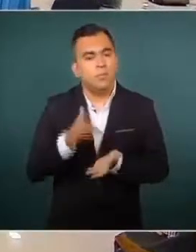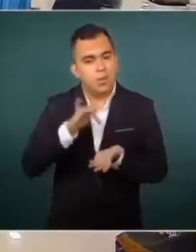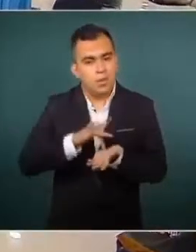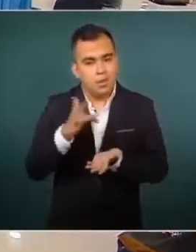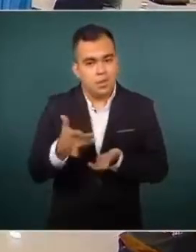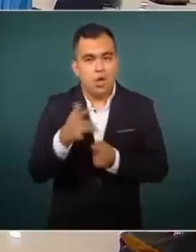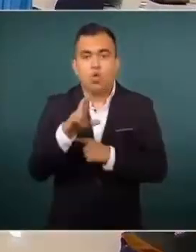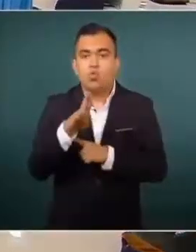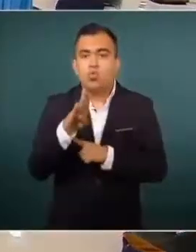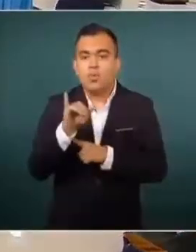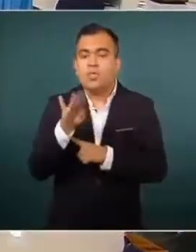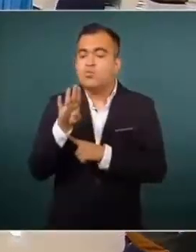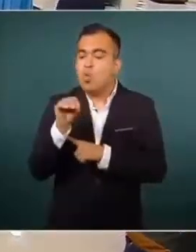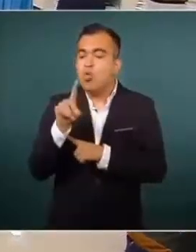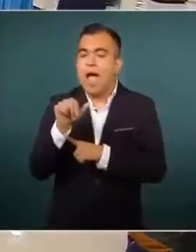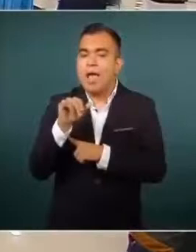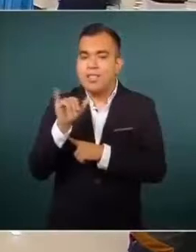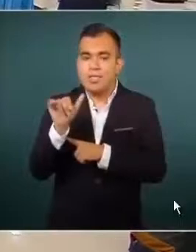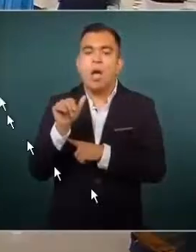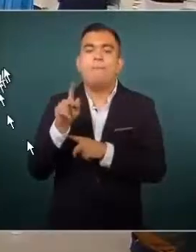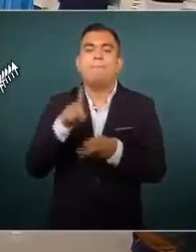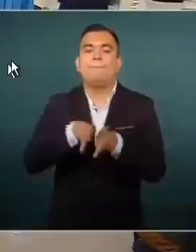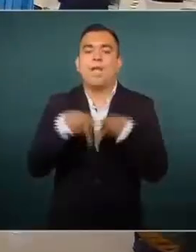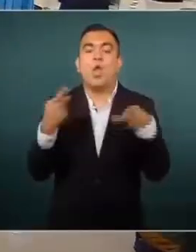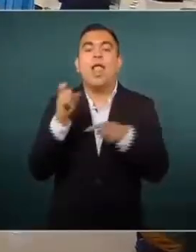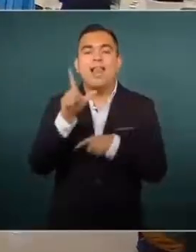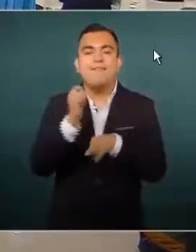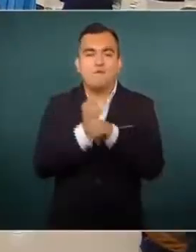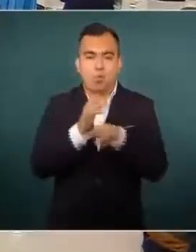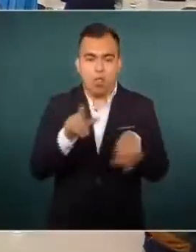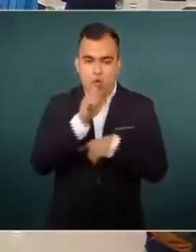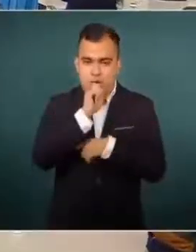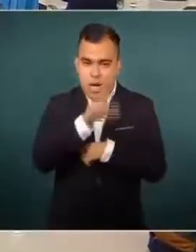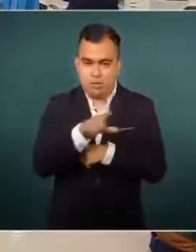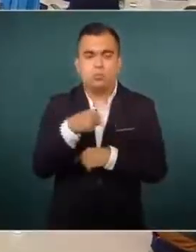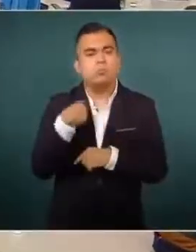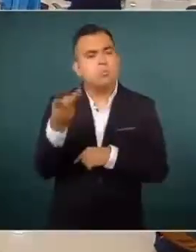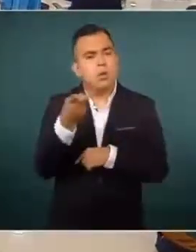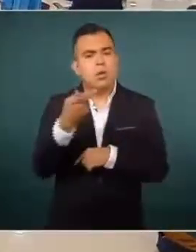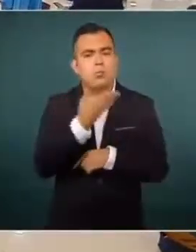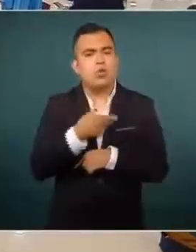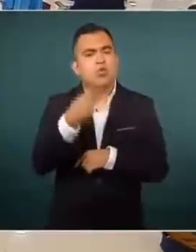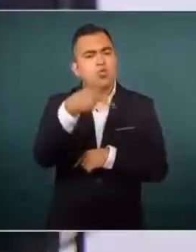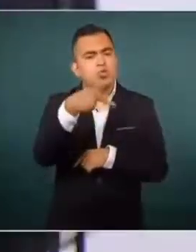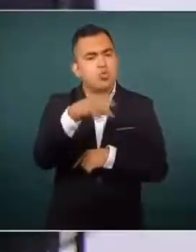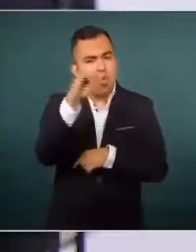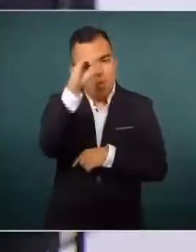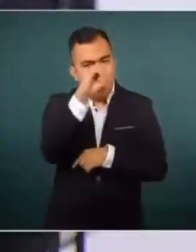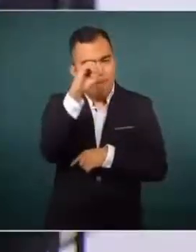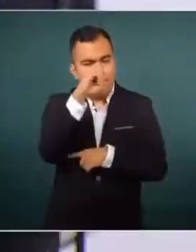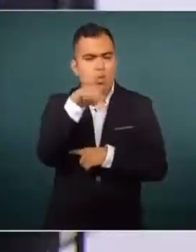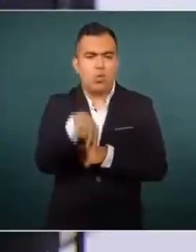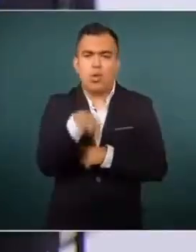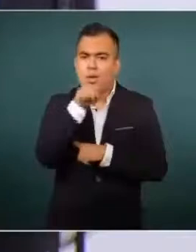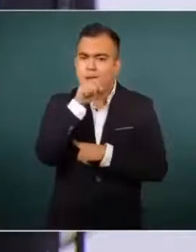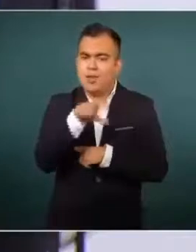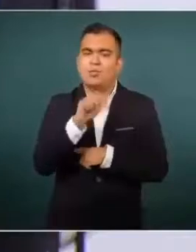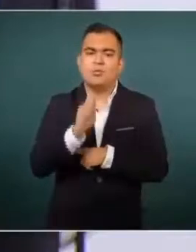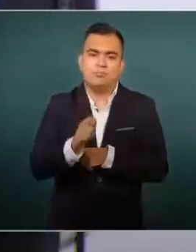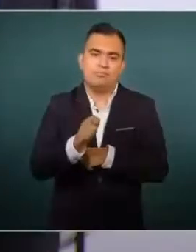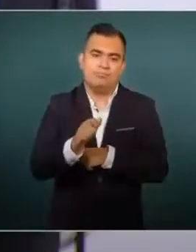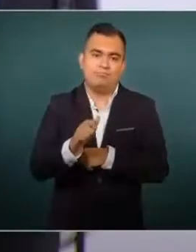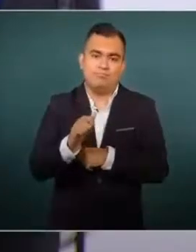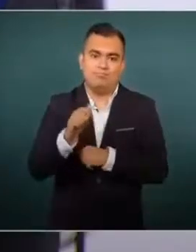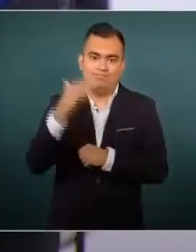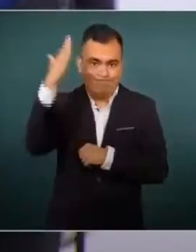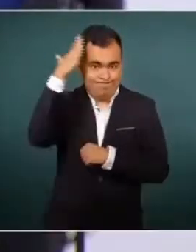Gracias. Rubí Bobadilla, del Informador de aquí de Jalisco. Preguntarle, presidente, cuál es su opinión respecto de que Jalisco encabeza a los